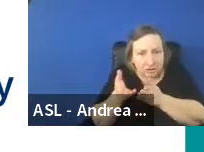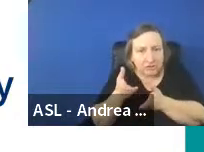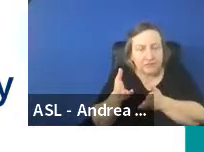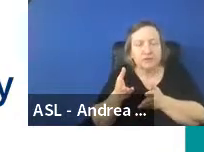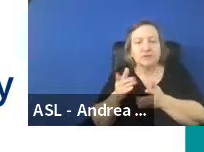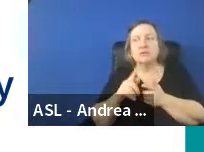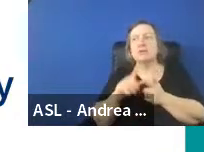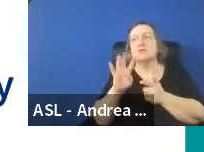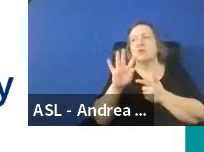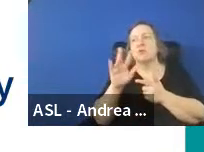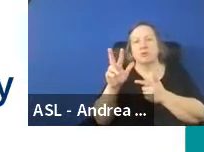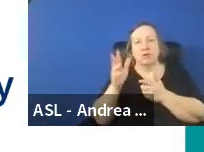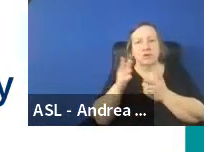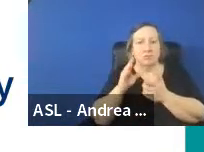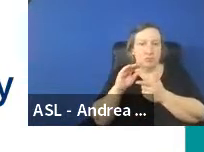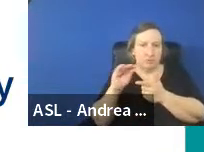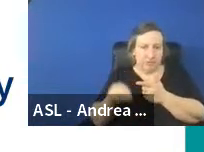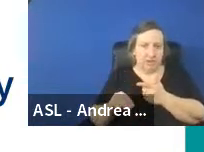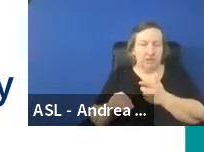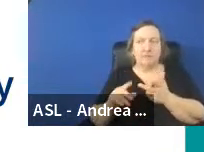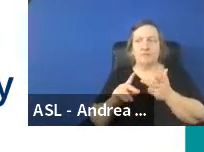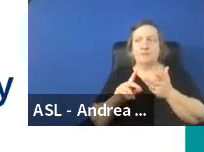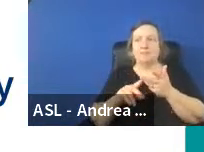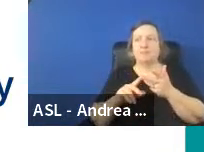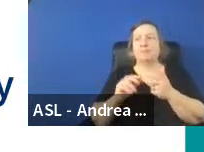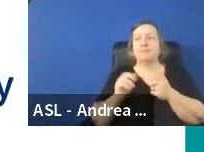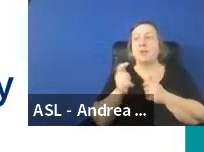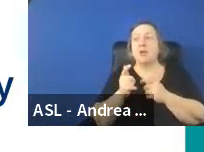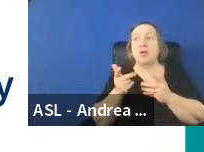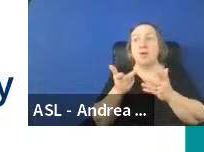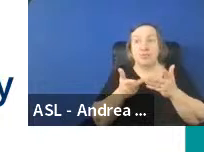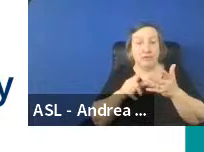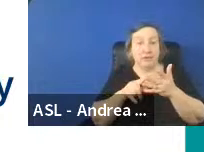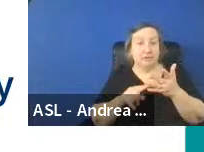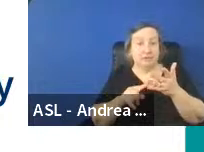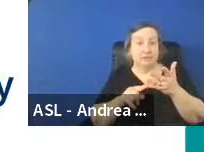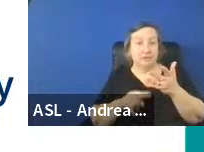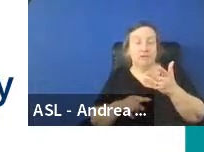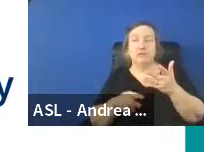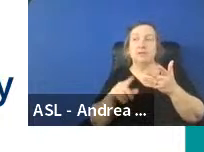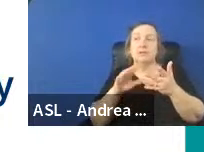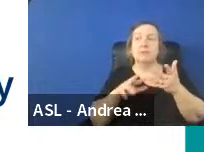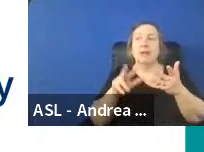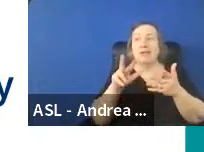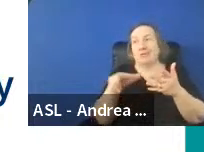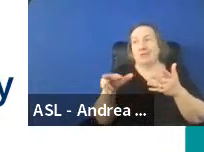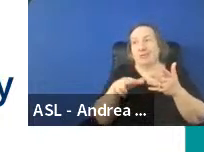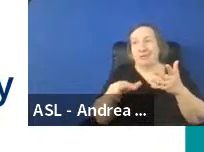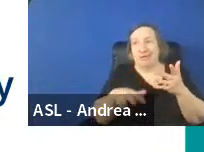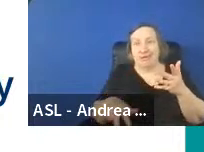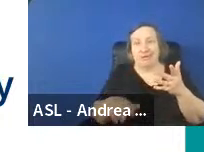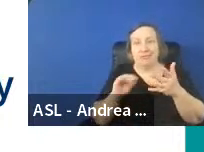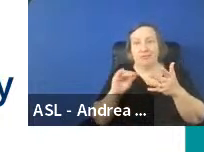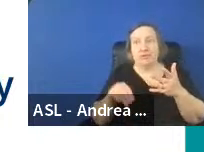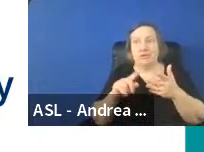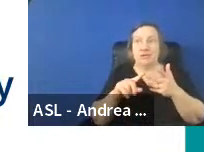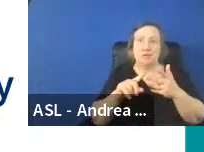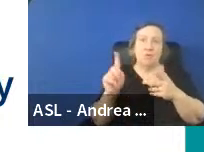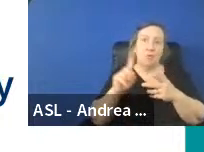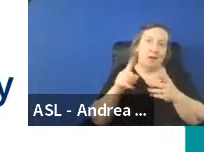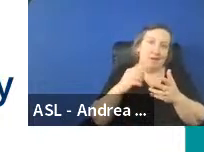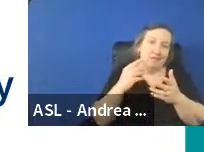at 43%. And then the next three are all around 33%, which are access points,